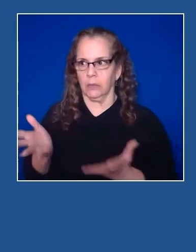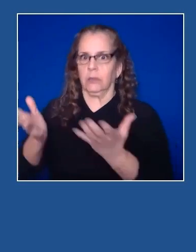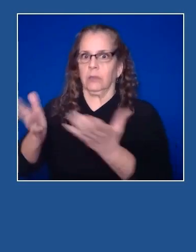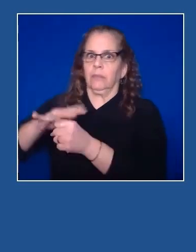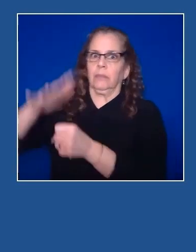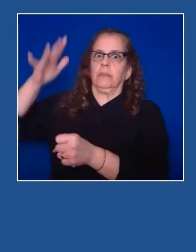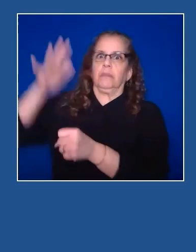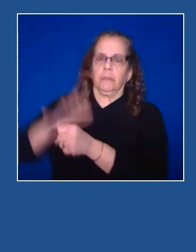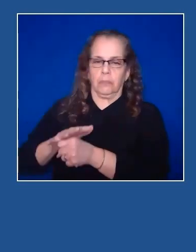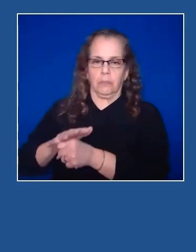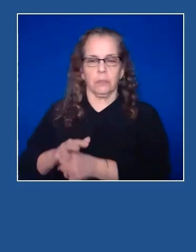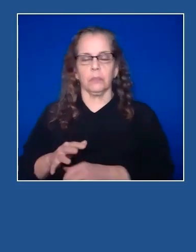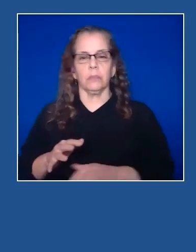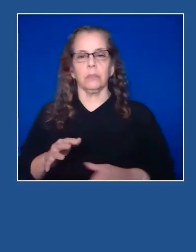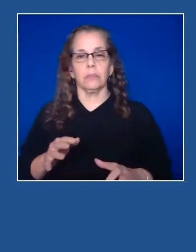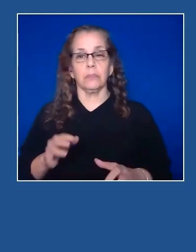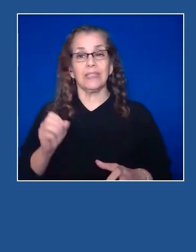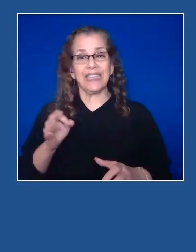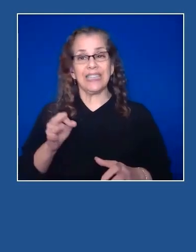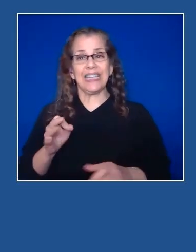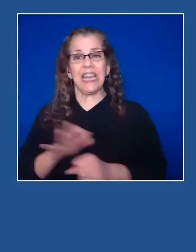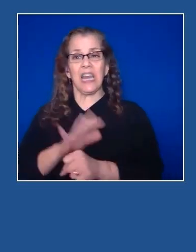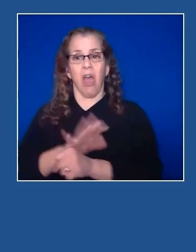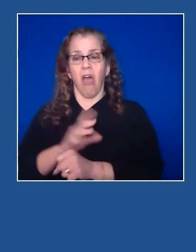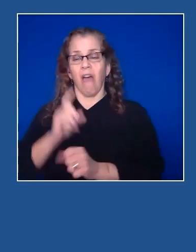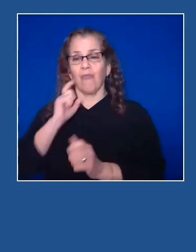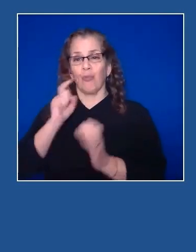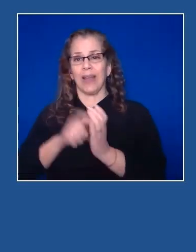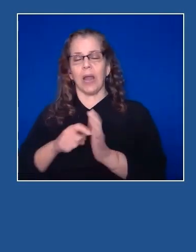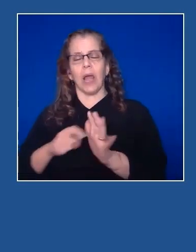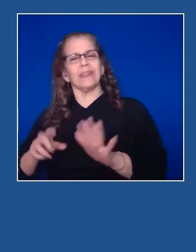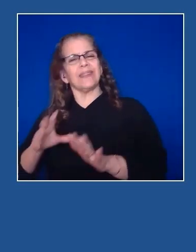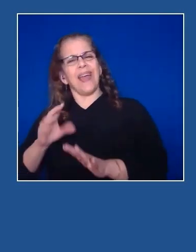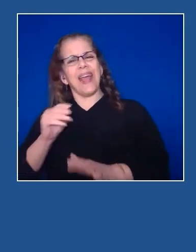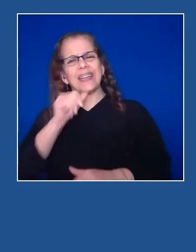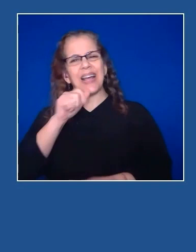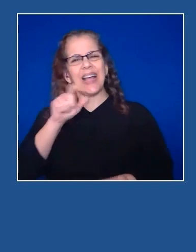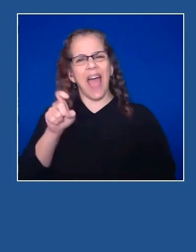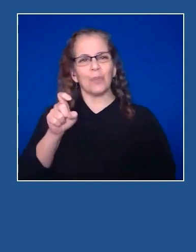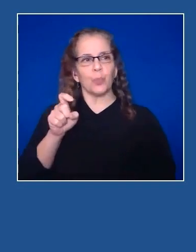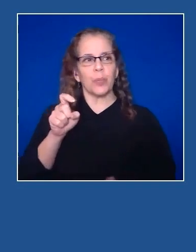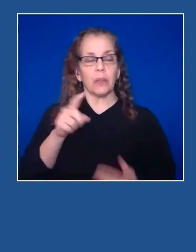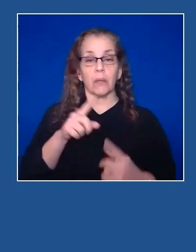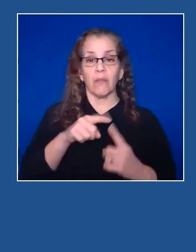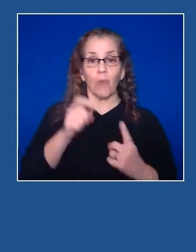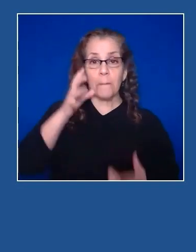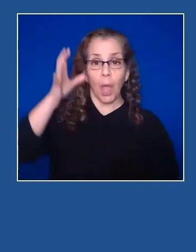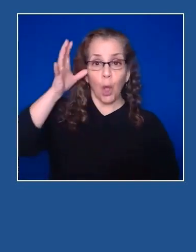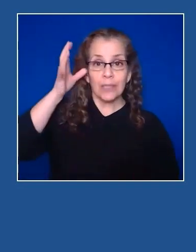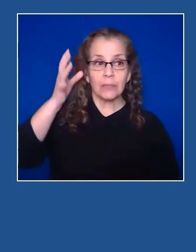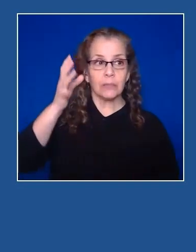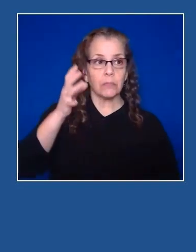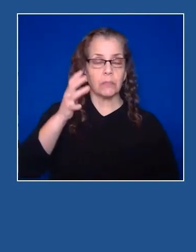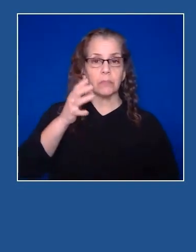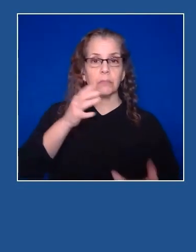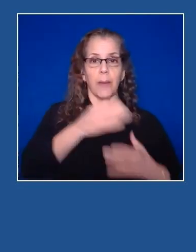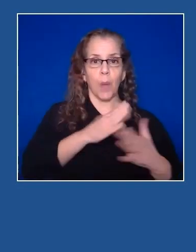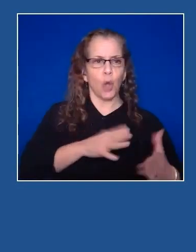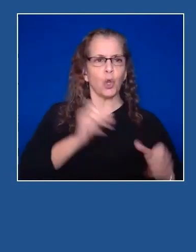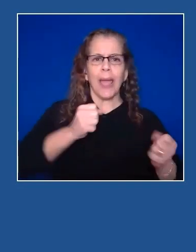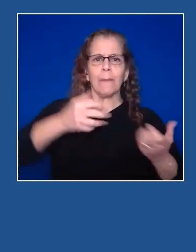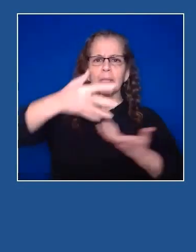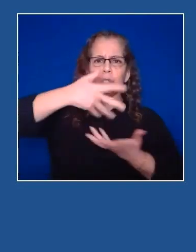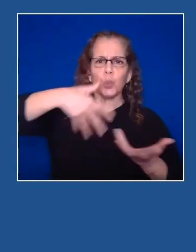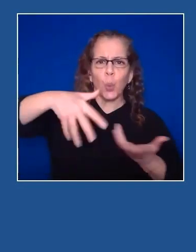there's enough invalidation, and it doesn't have to be, by the way, from parents or partners or families, it can also be social